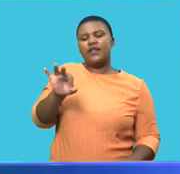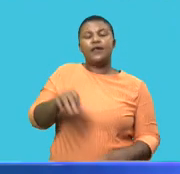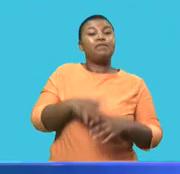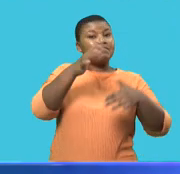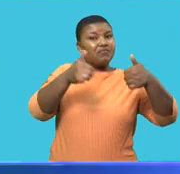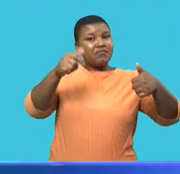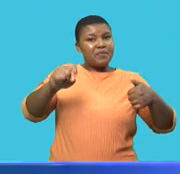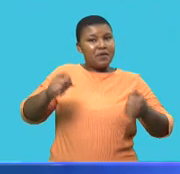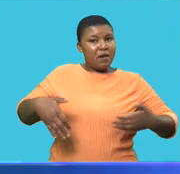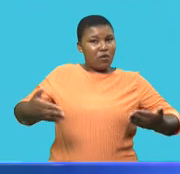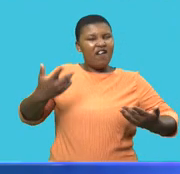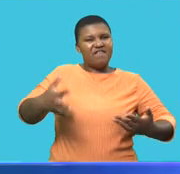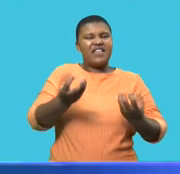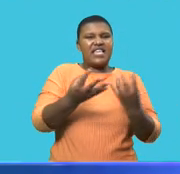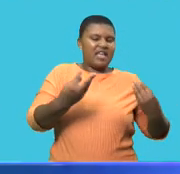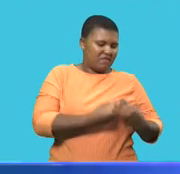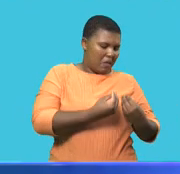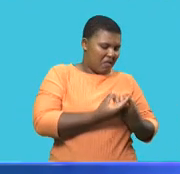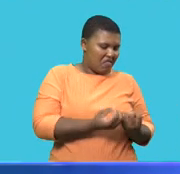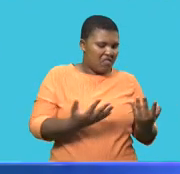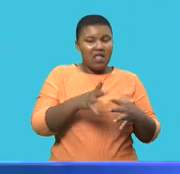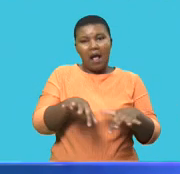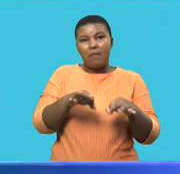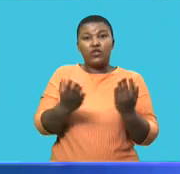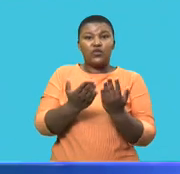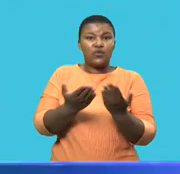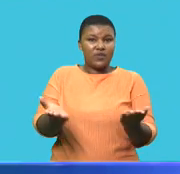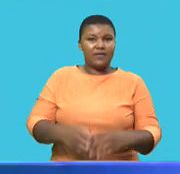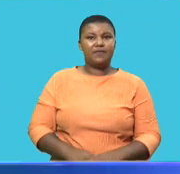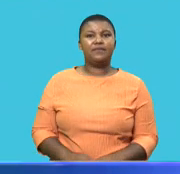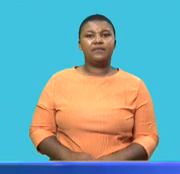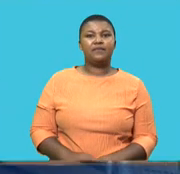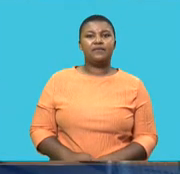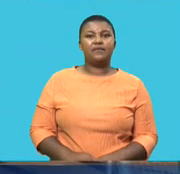the program also handed over stationery to the learners at the school.